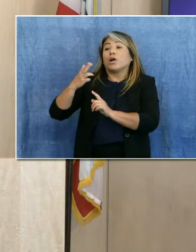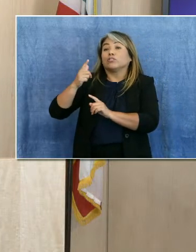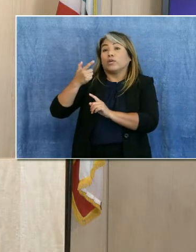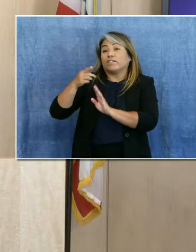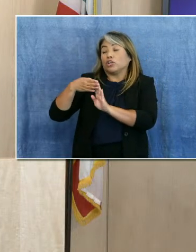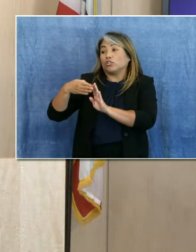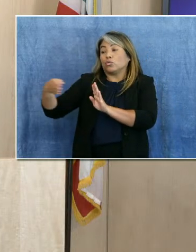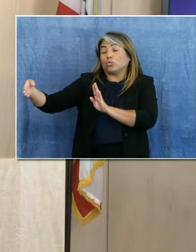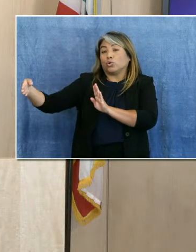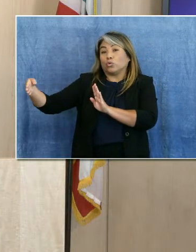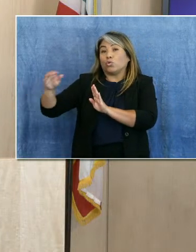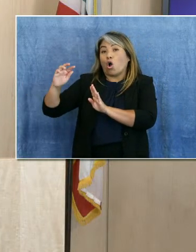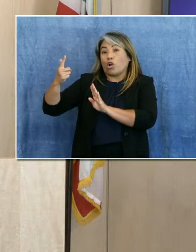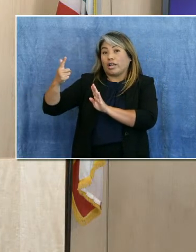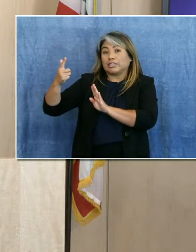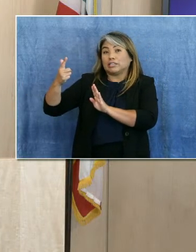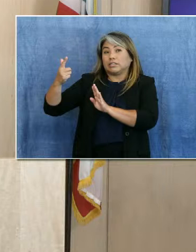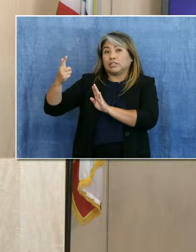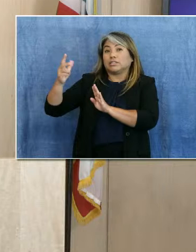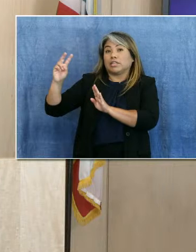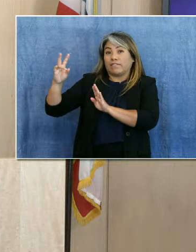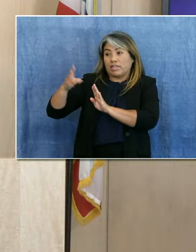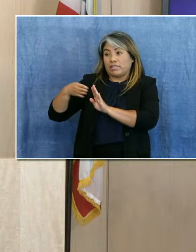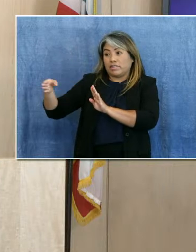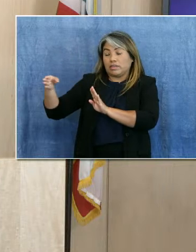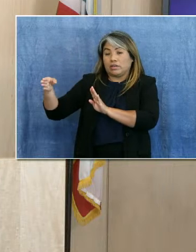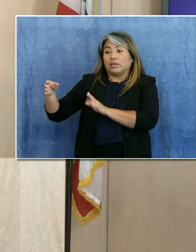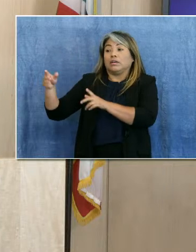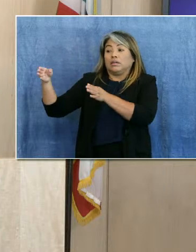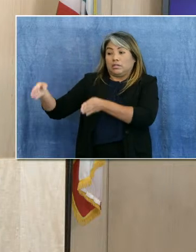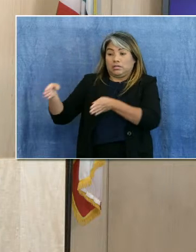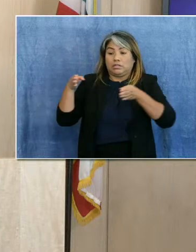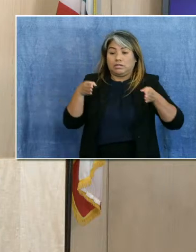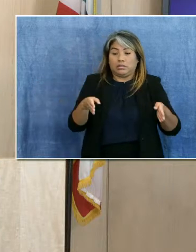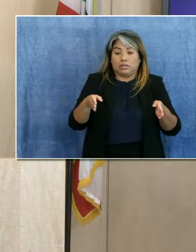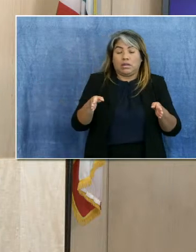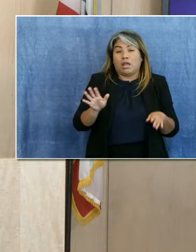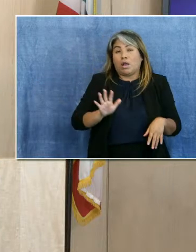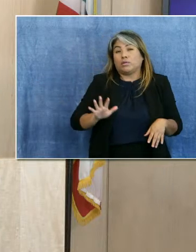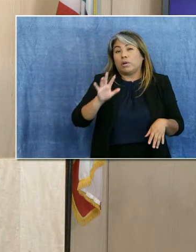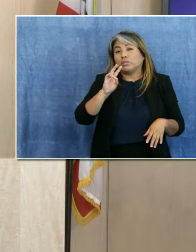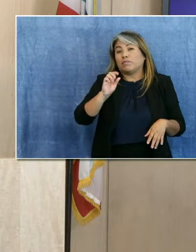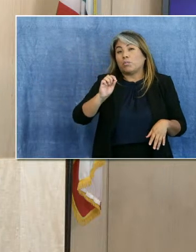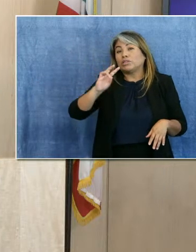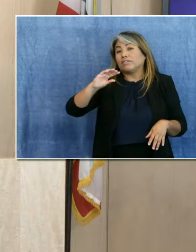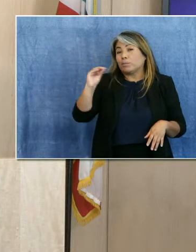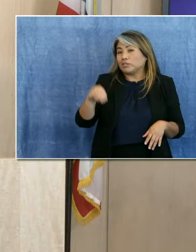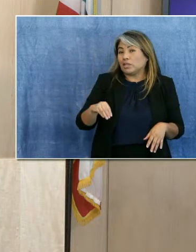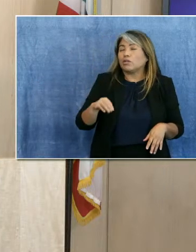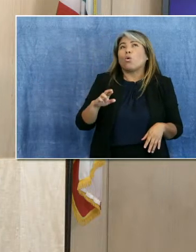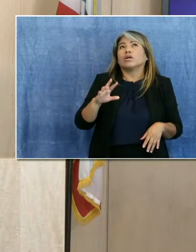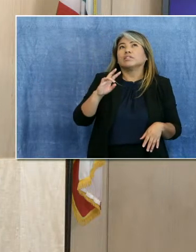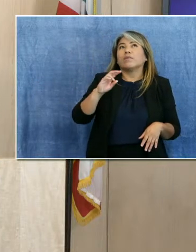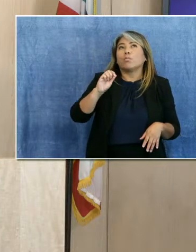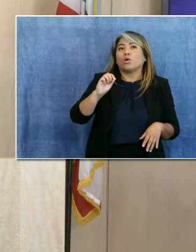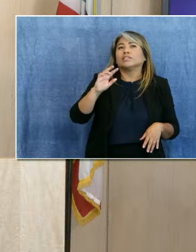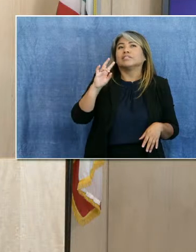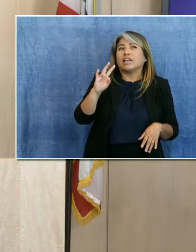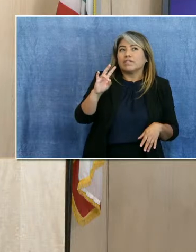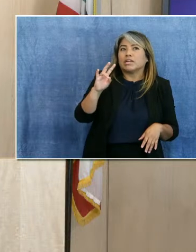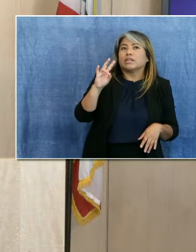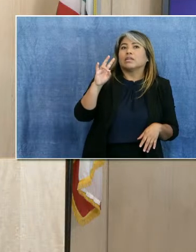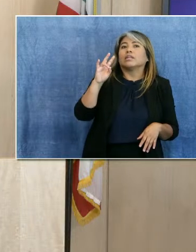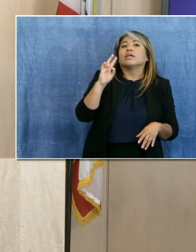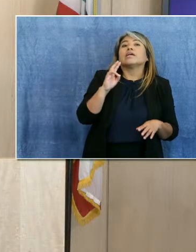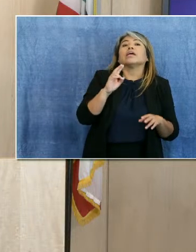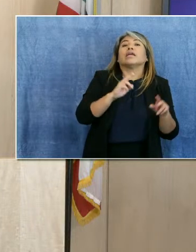through August 7th. It was about 7.7% or